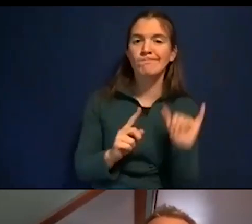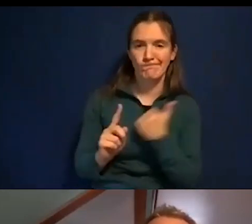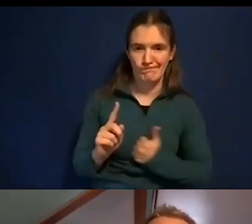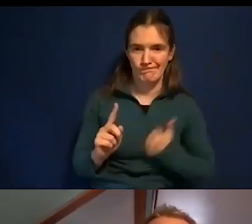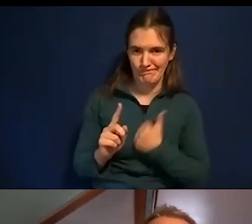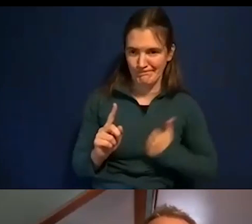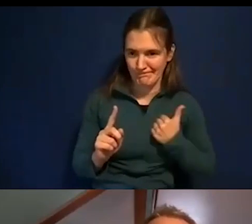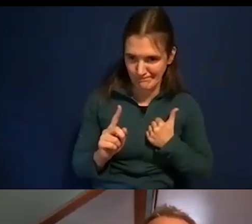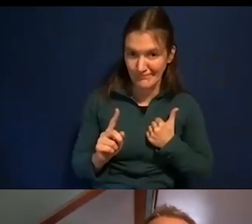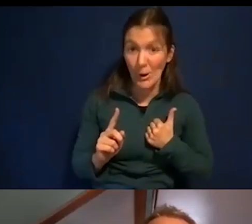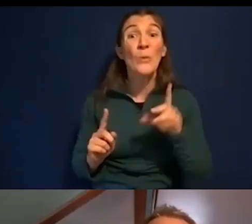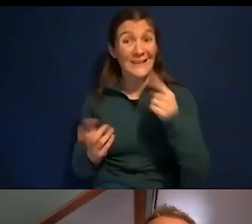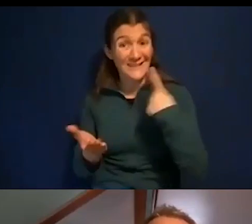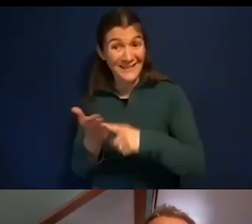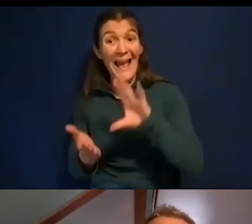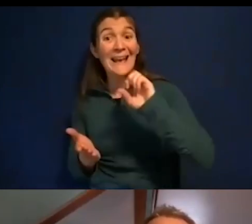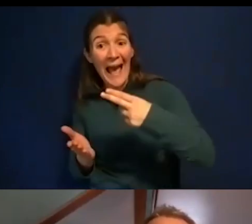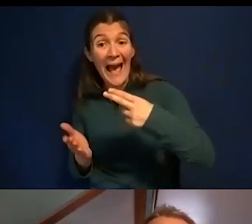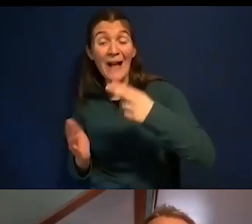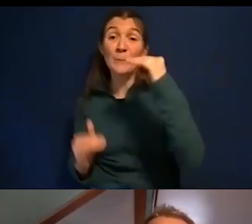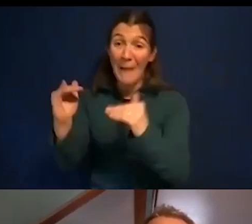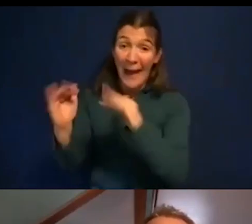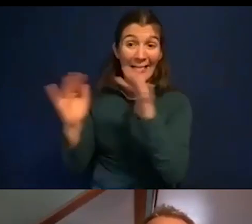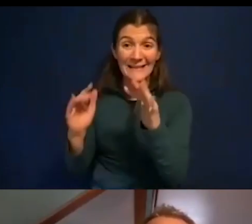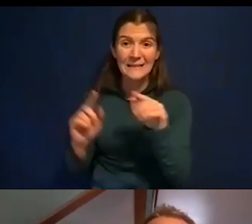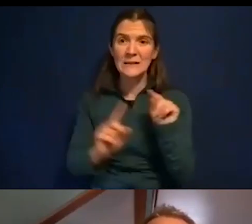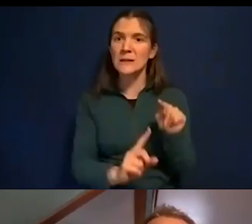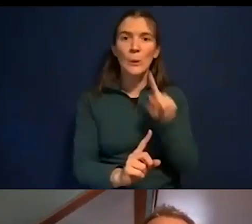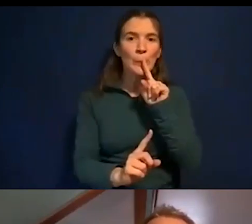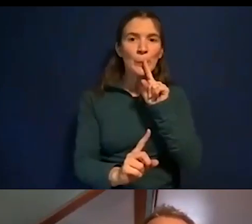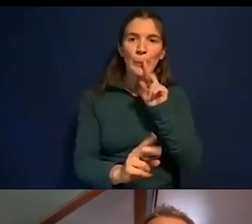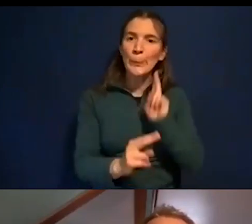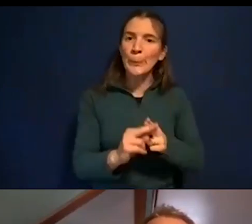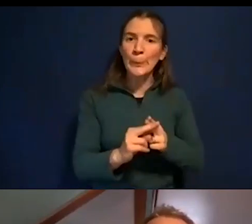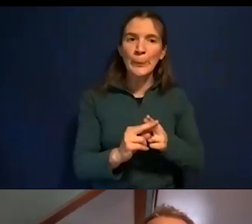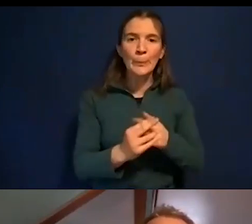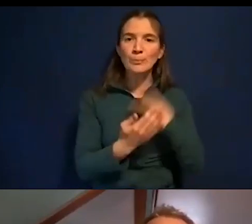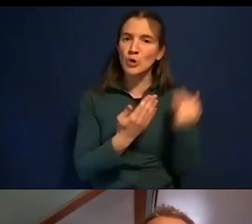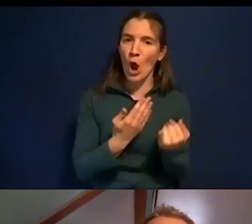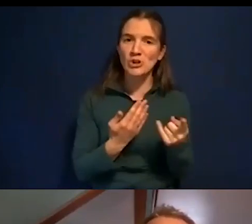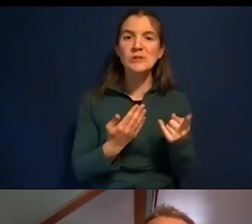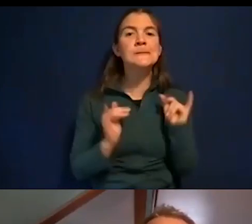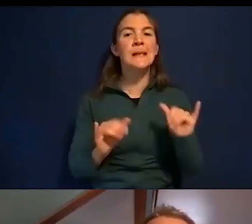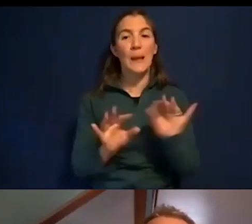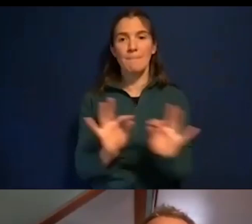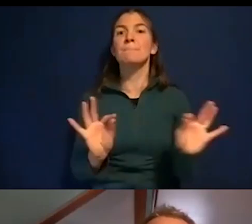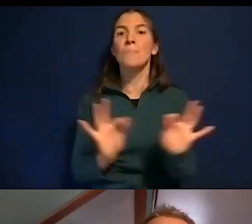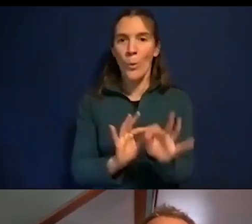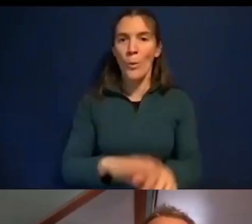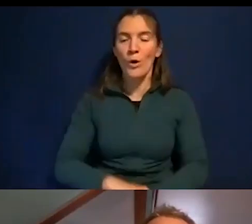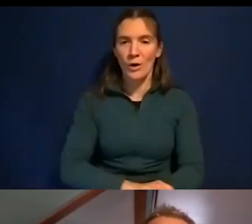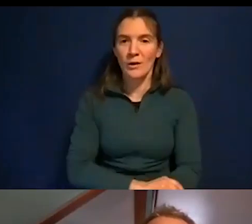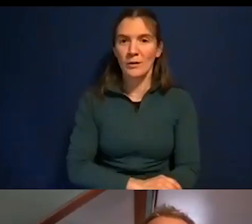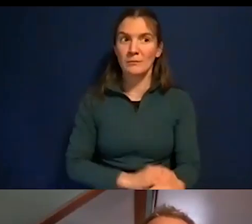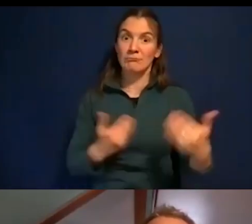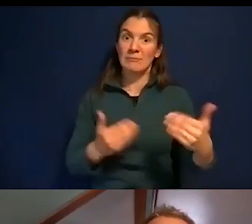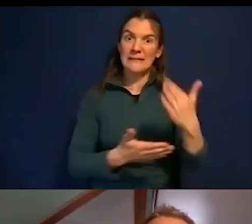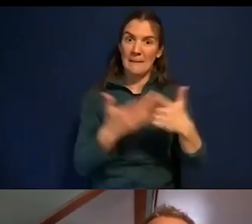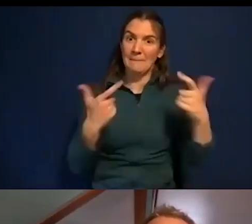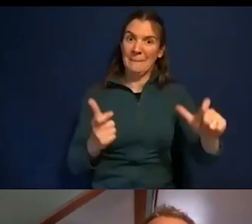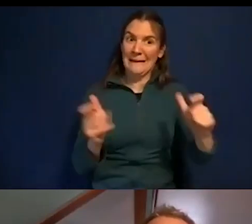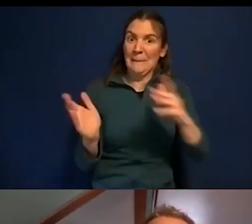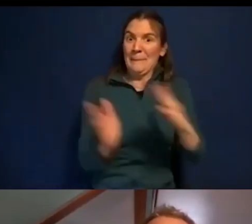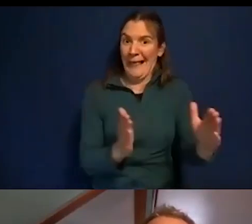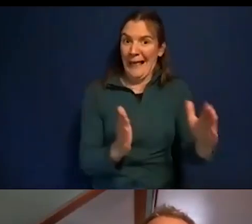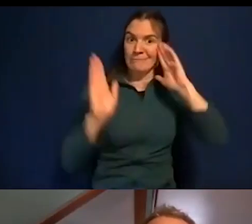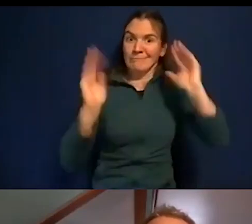about the cash reconciliation in the fund. We didn't spend any time talking about capital. And we think that it's important, given some of the significant work that's planned